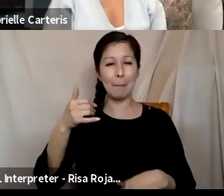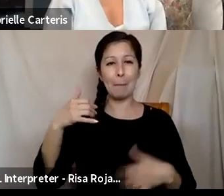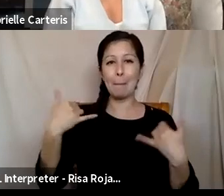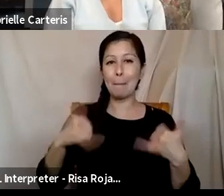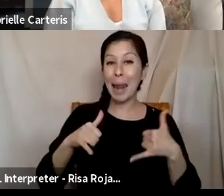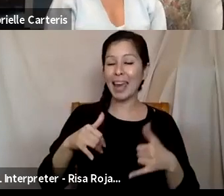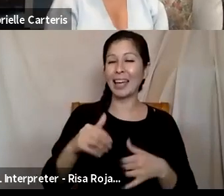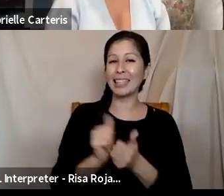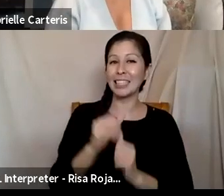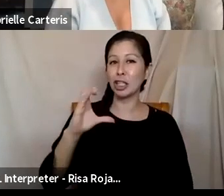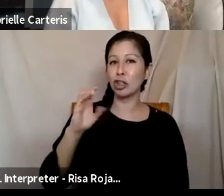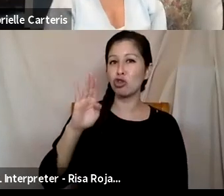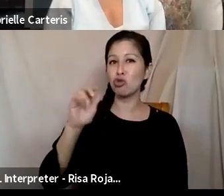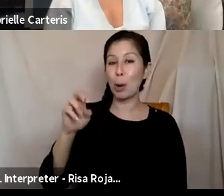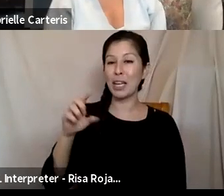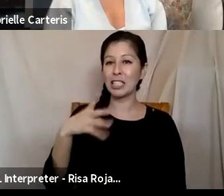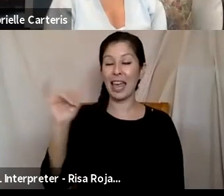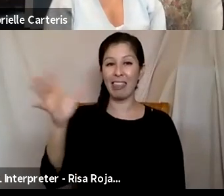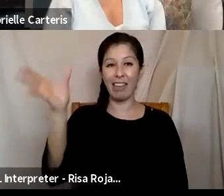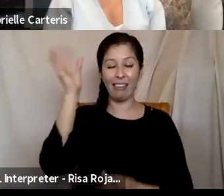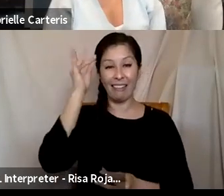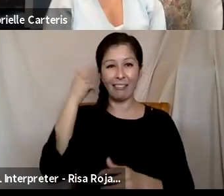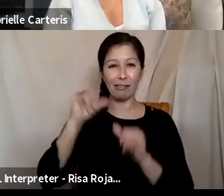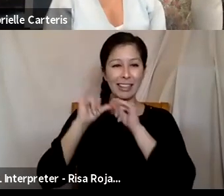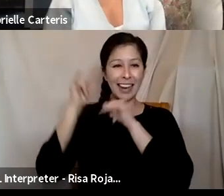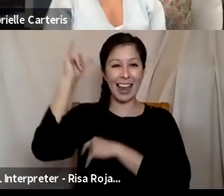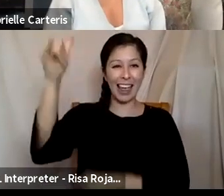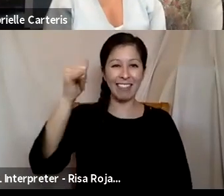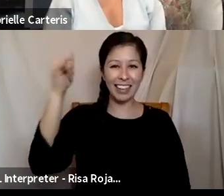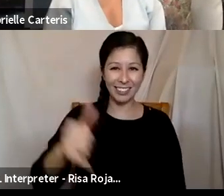cribbage, and it stuck with me forever and ever.